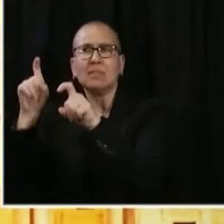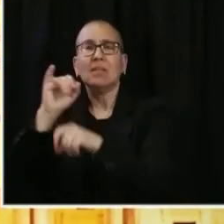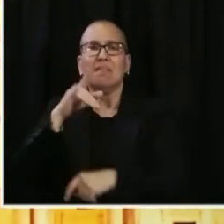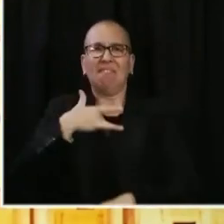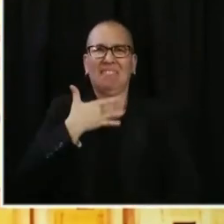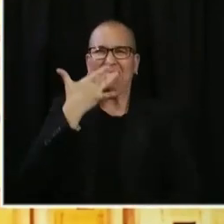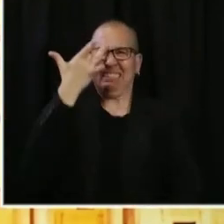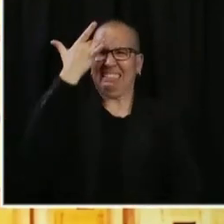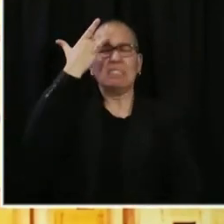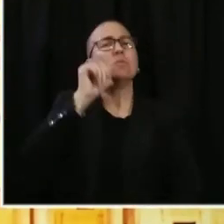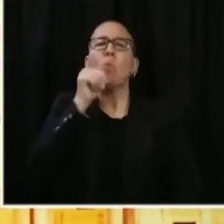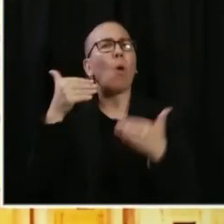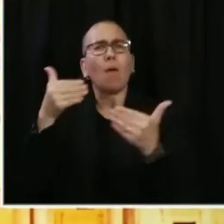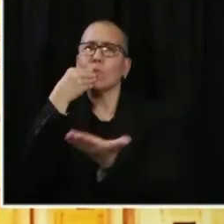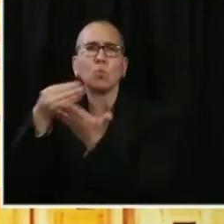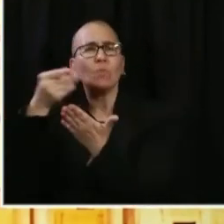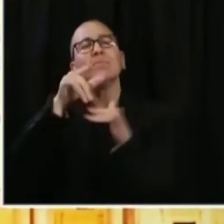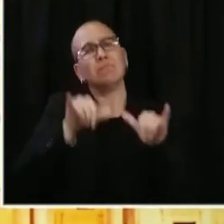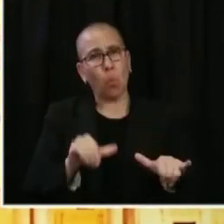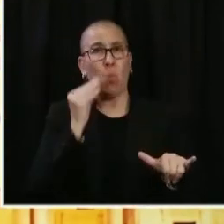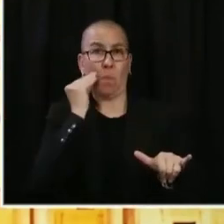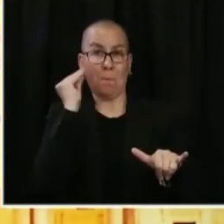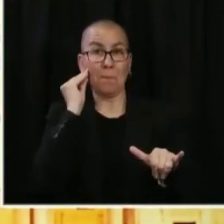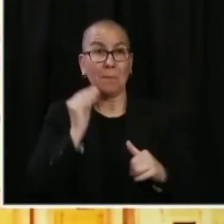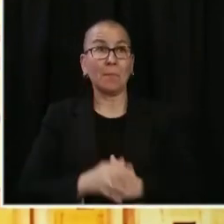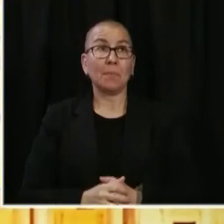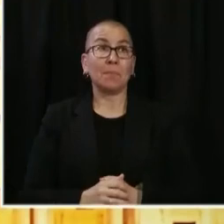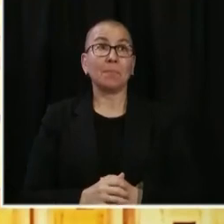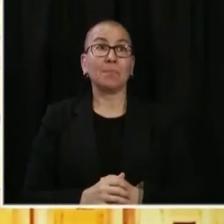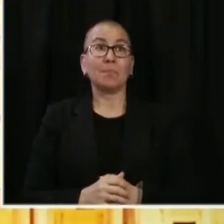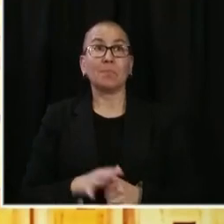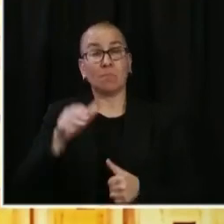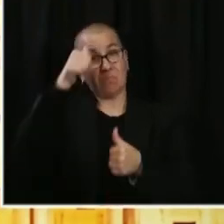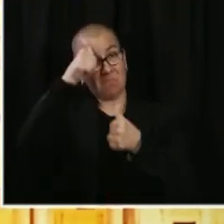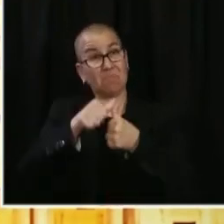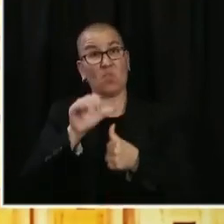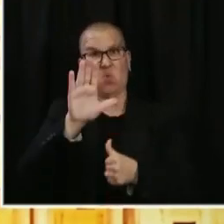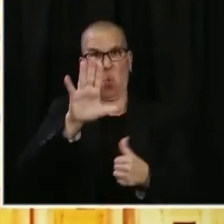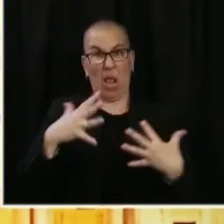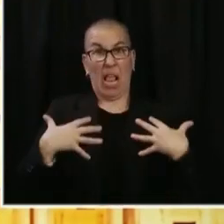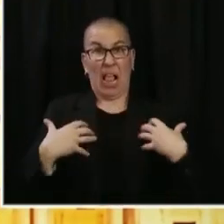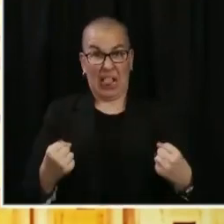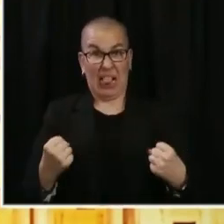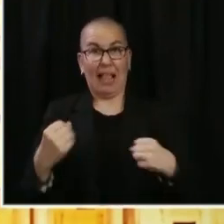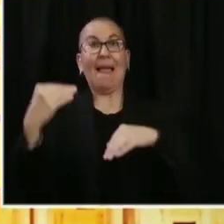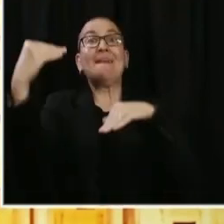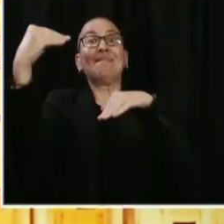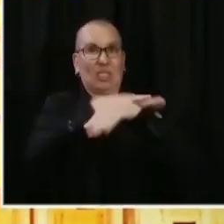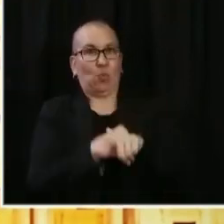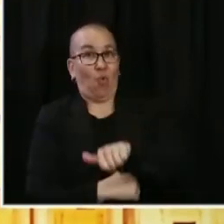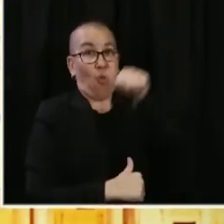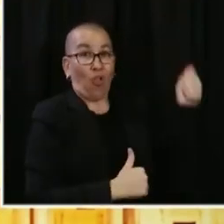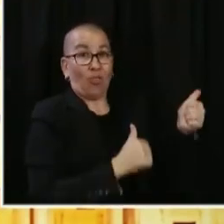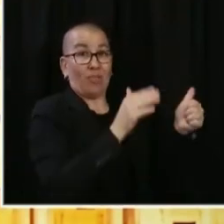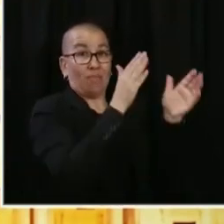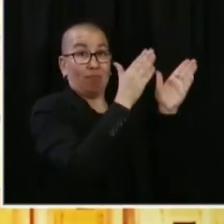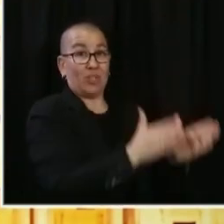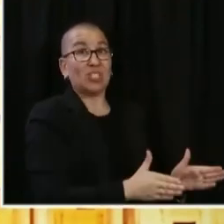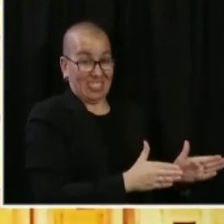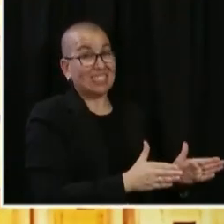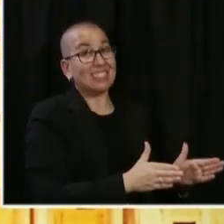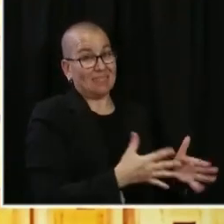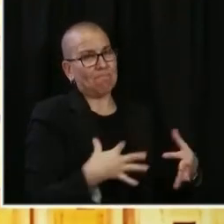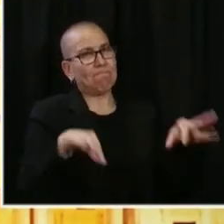these precautions to protect your own health and the health of the people around you. It's never been more clear how connected we are and how our